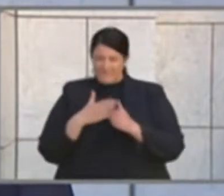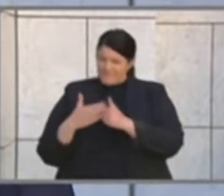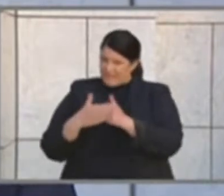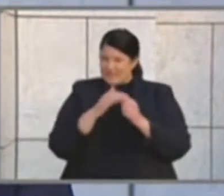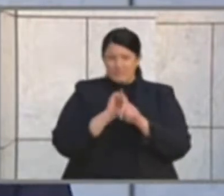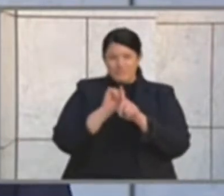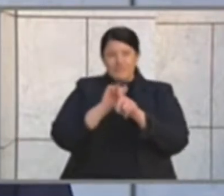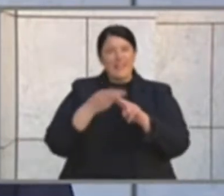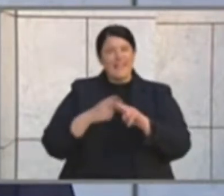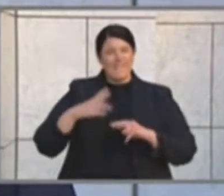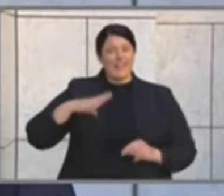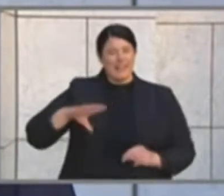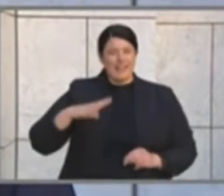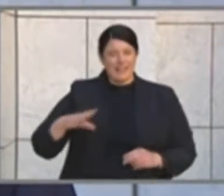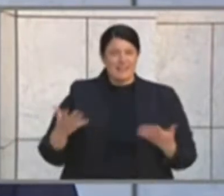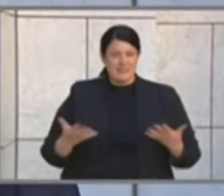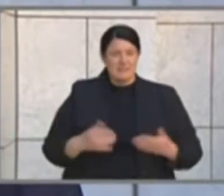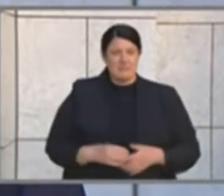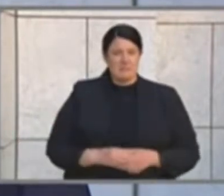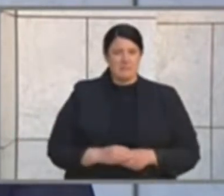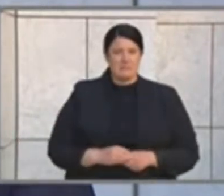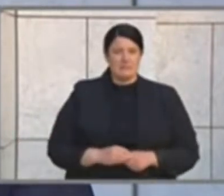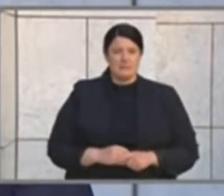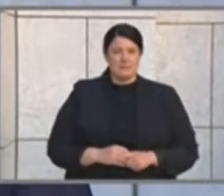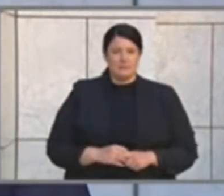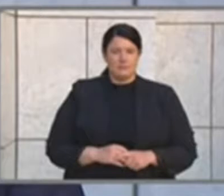those issues as we move forward.